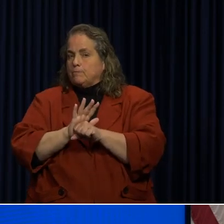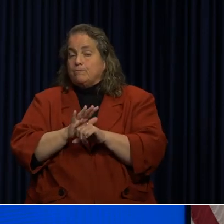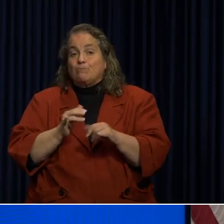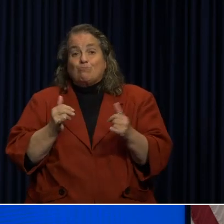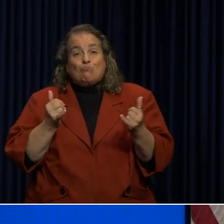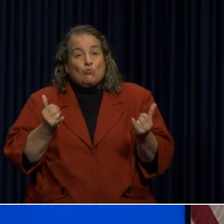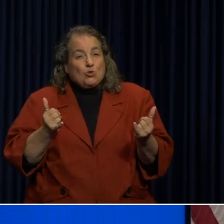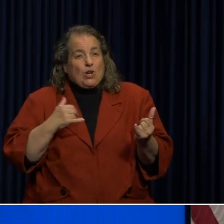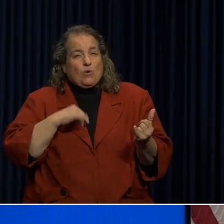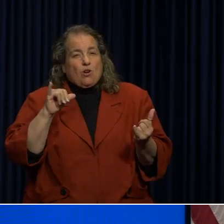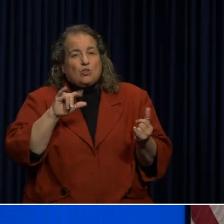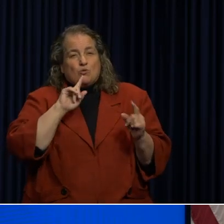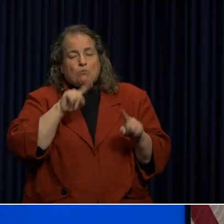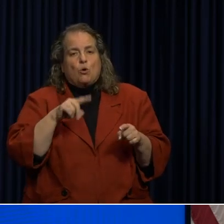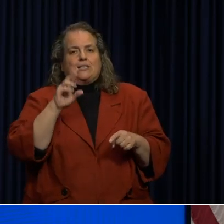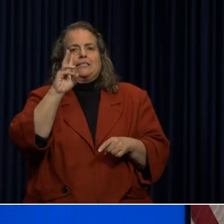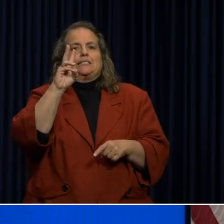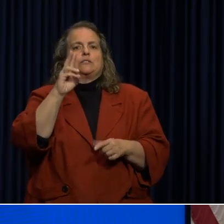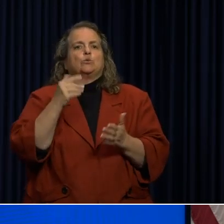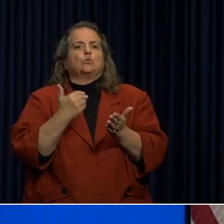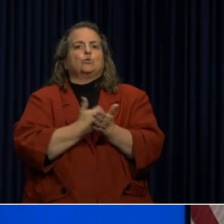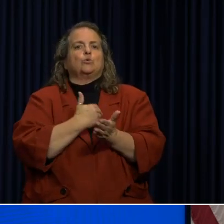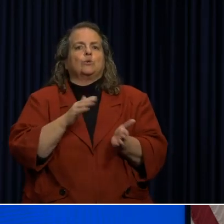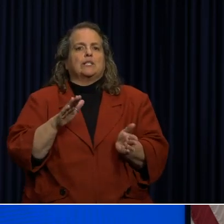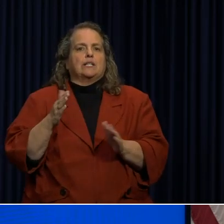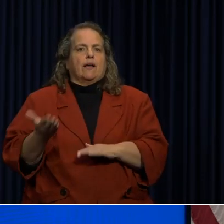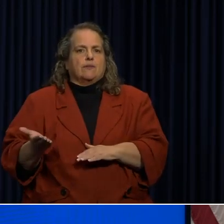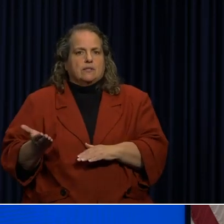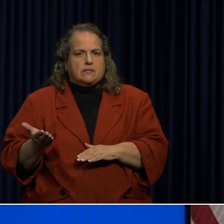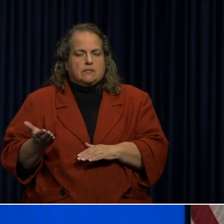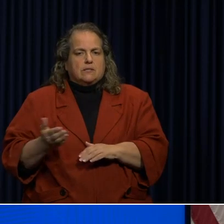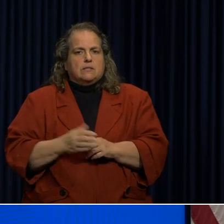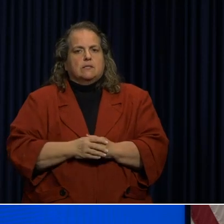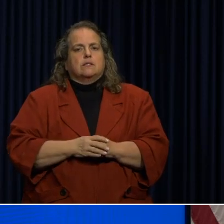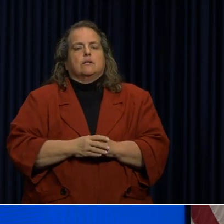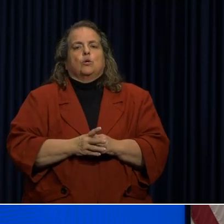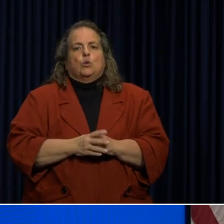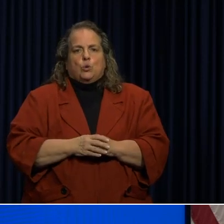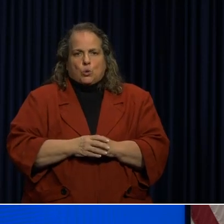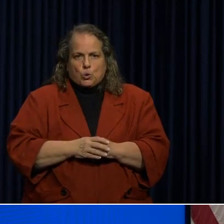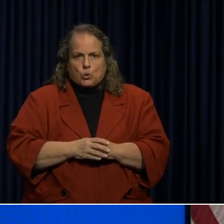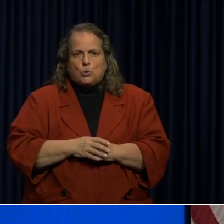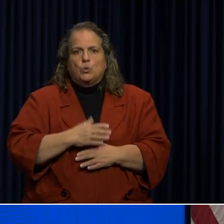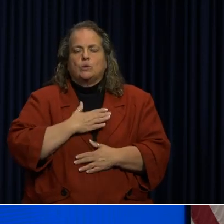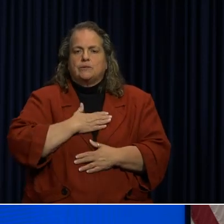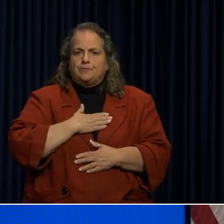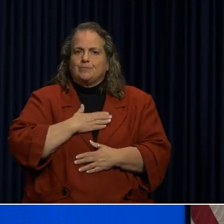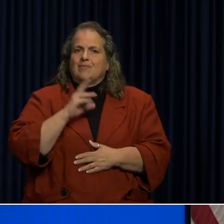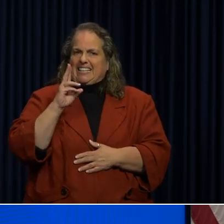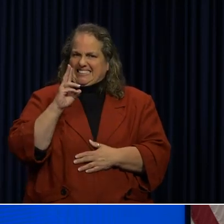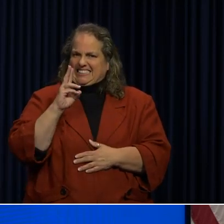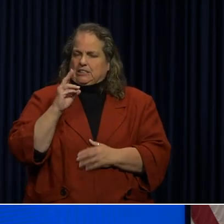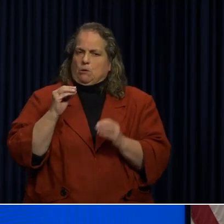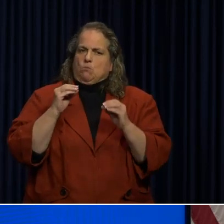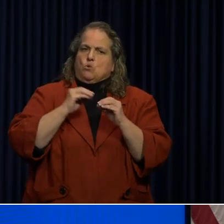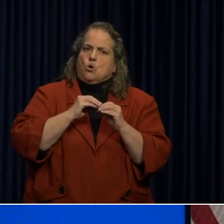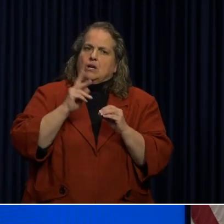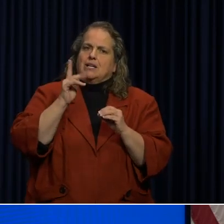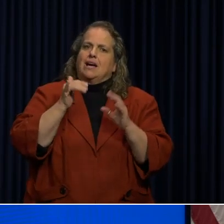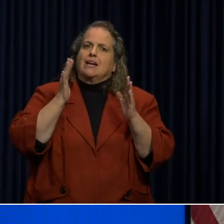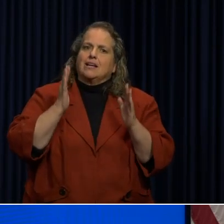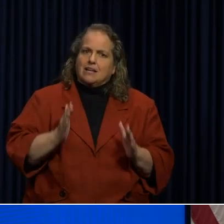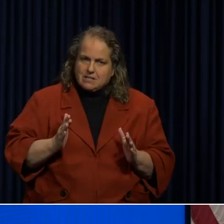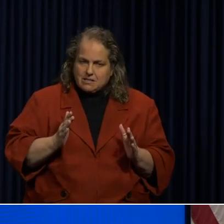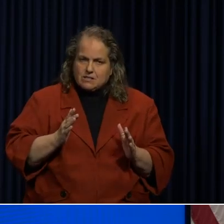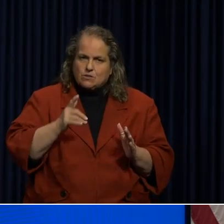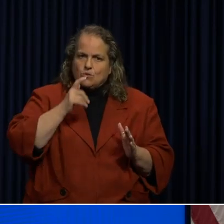we're also having to report 6 new deaths, and these are, again, 6 more Kentuckians that we have